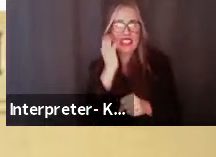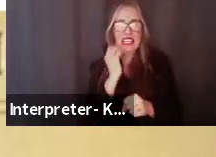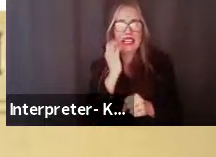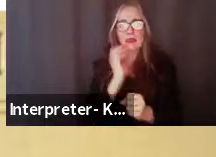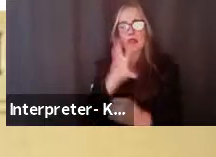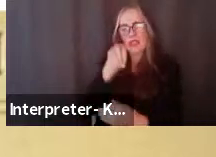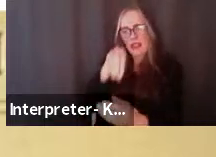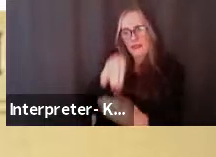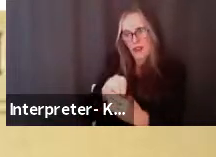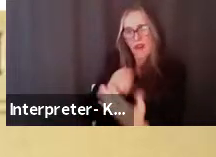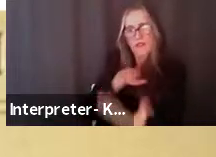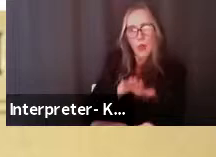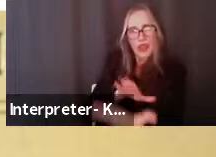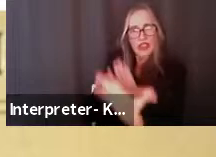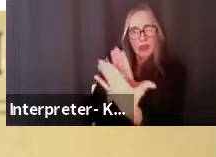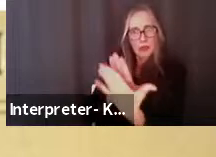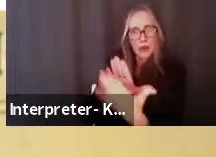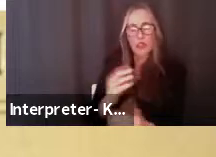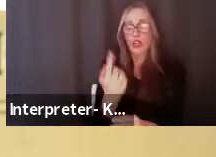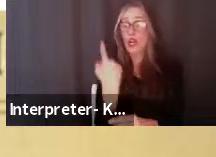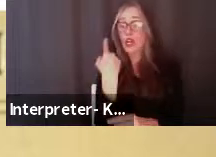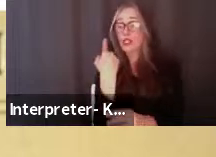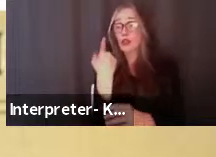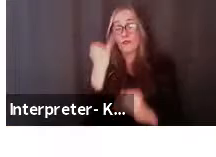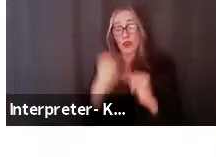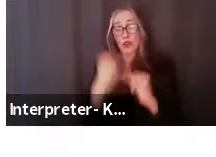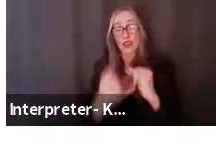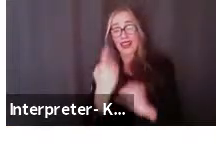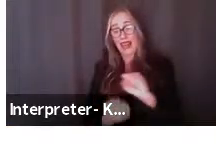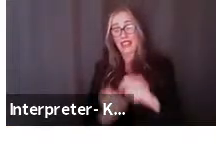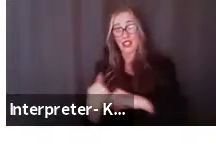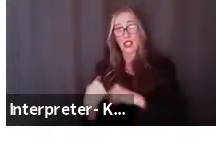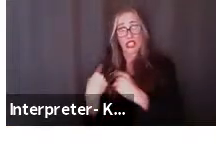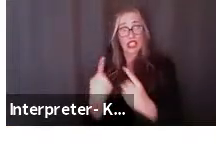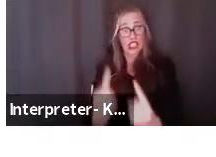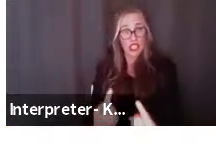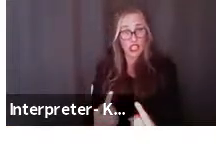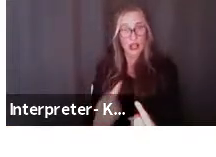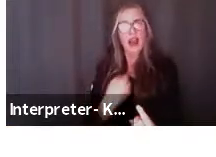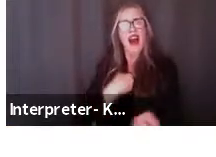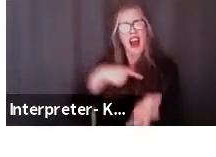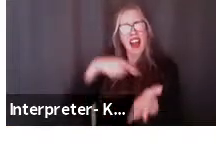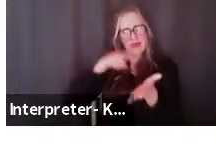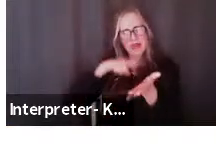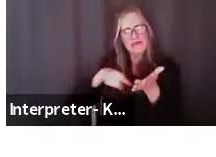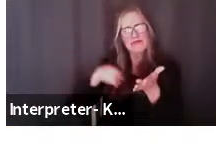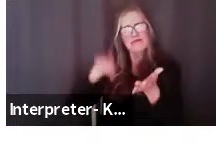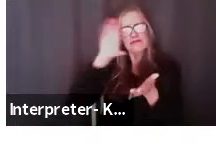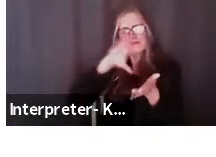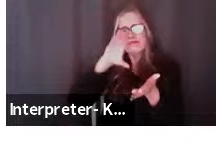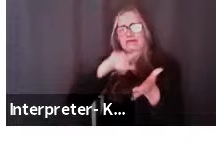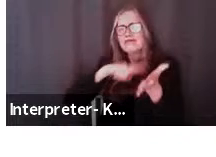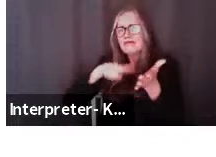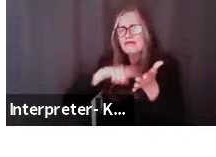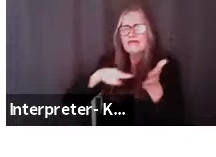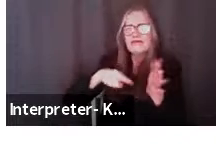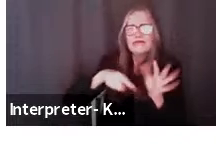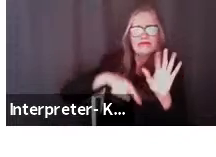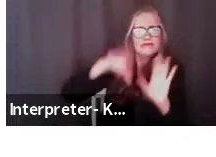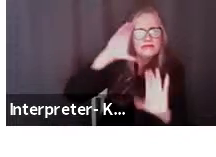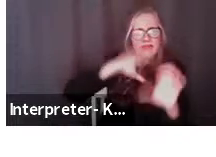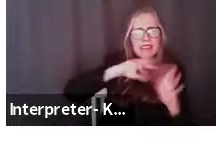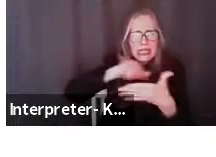quantitative approach so for the past year that's that's really i've been exploring that that question with all these experiences in